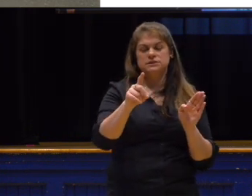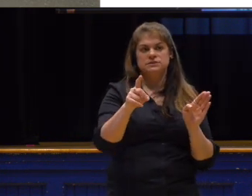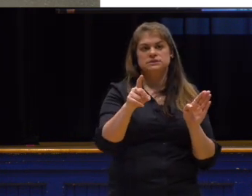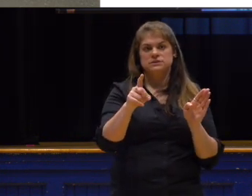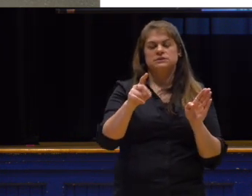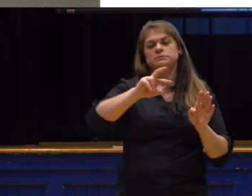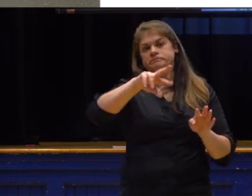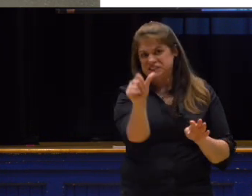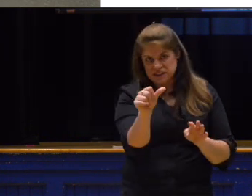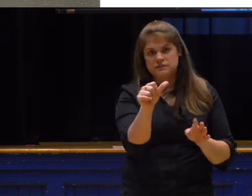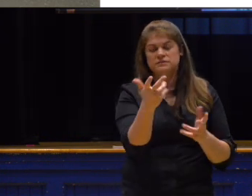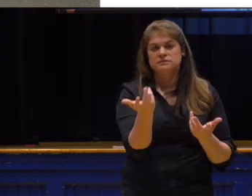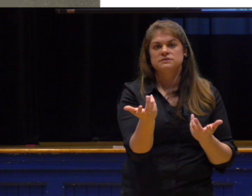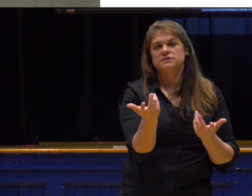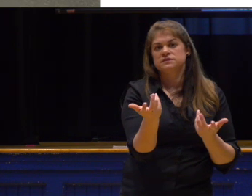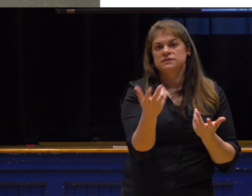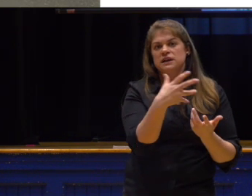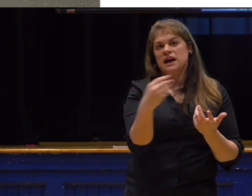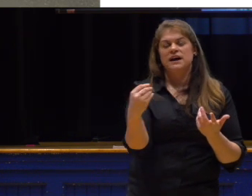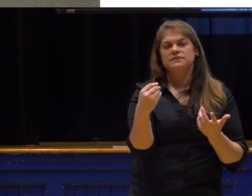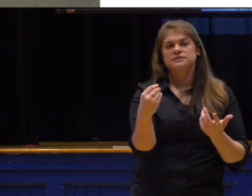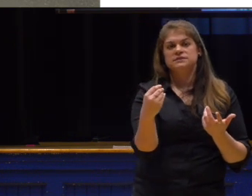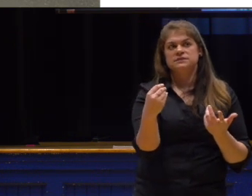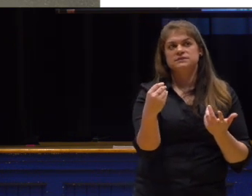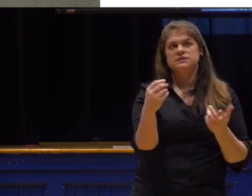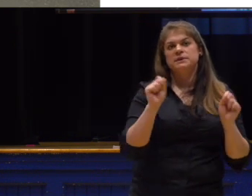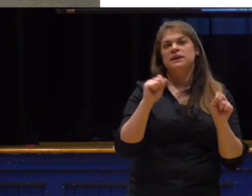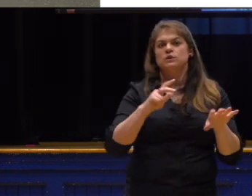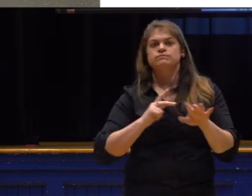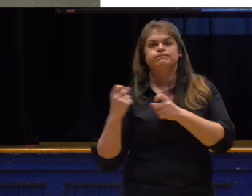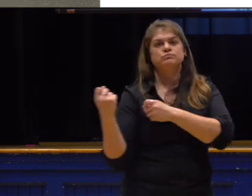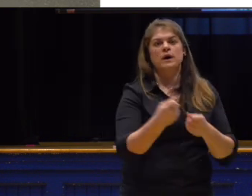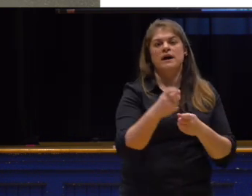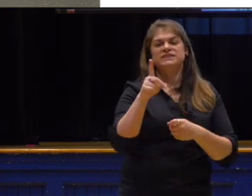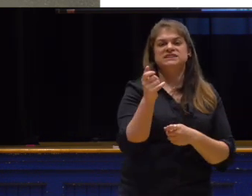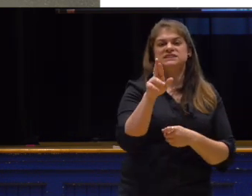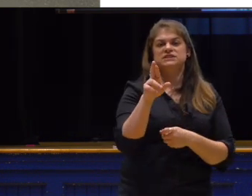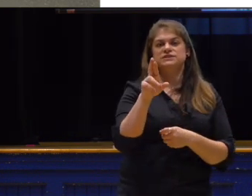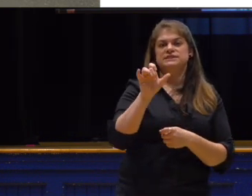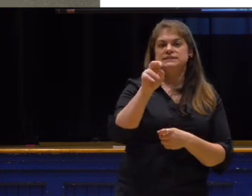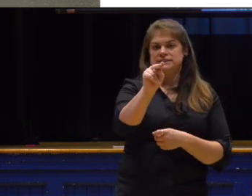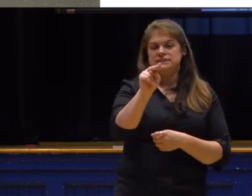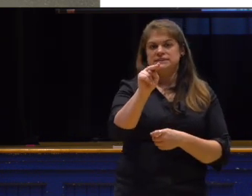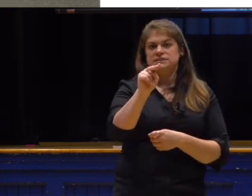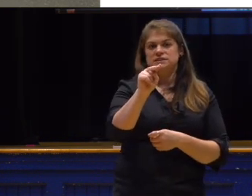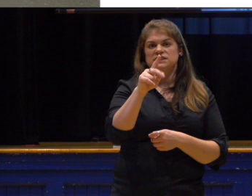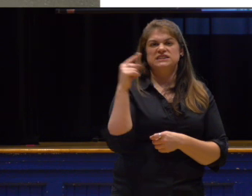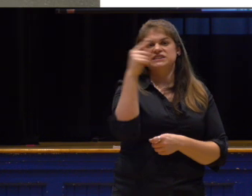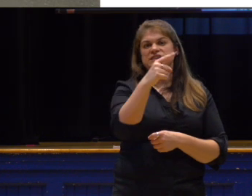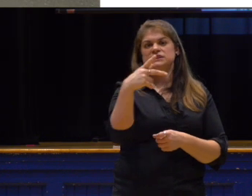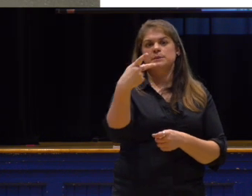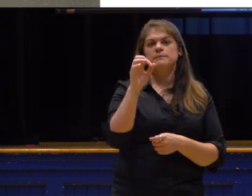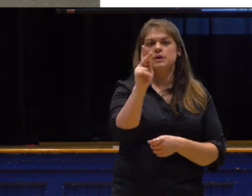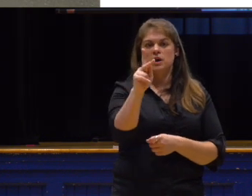pizza shop and to be able to go down Dickinson Street towards back of Forest Park and eventually